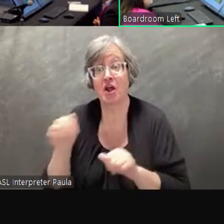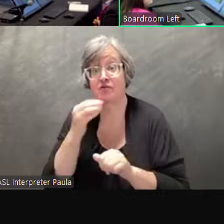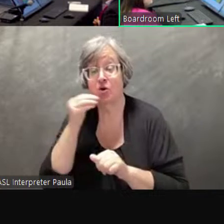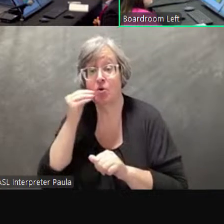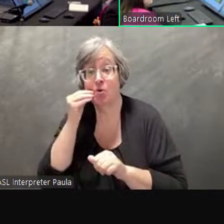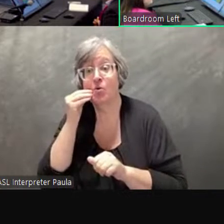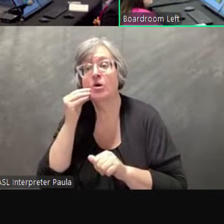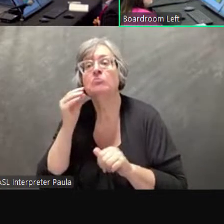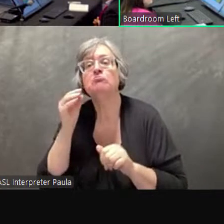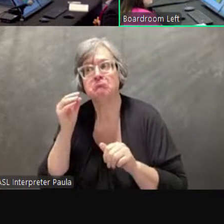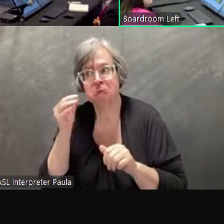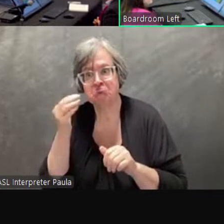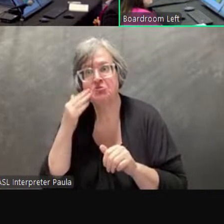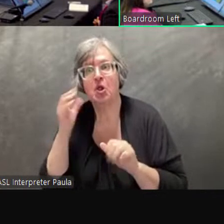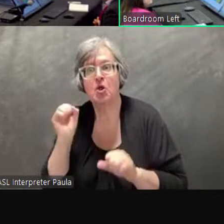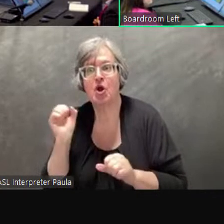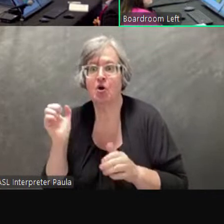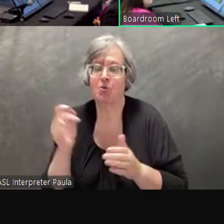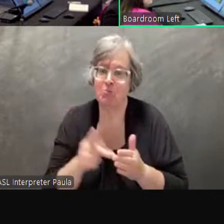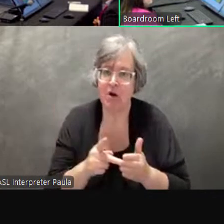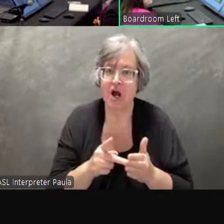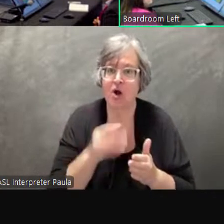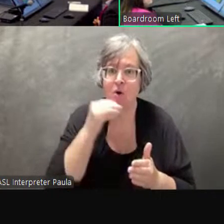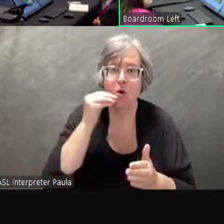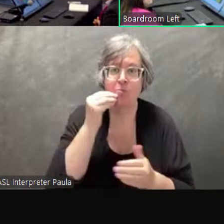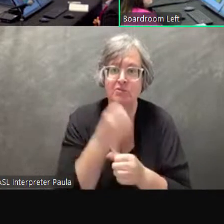reasonably count on returning home in a safe manner.